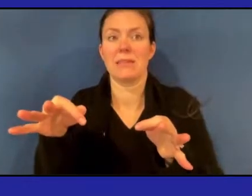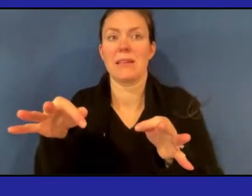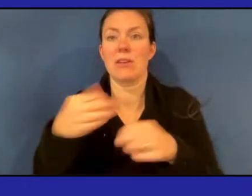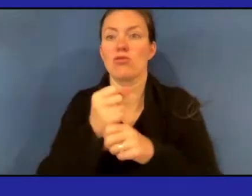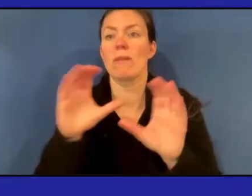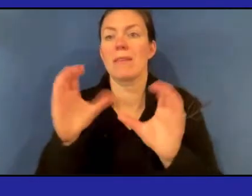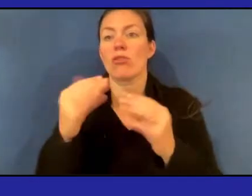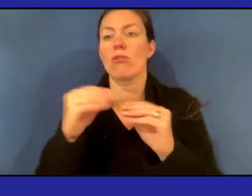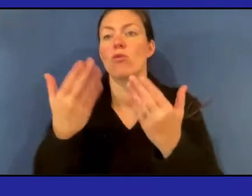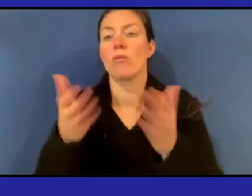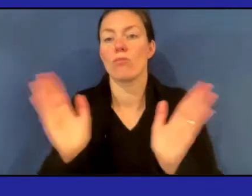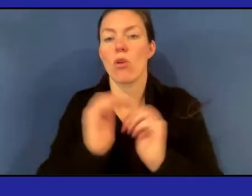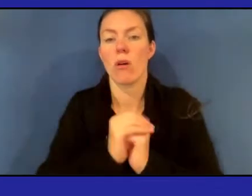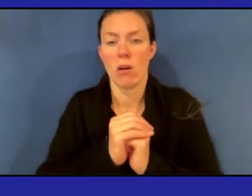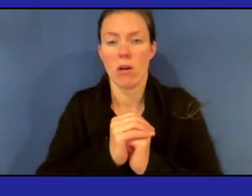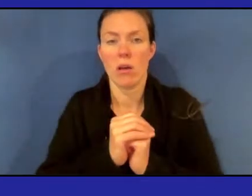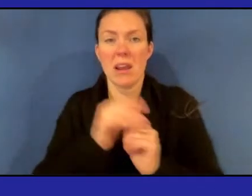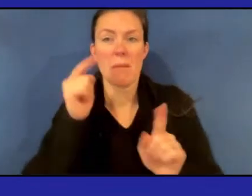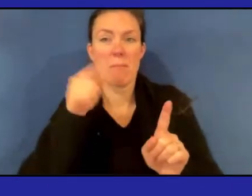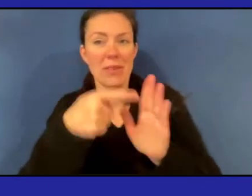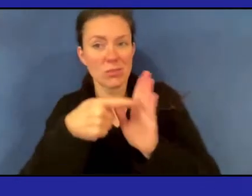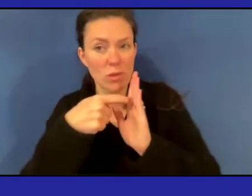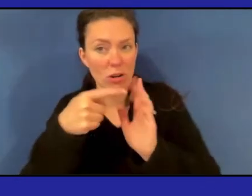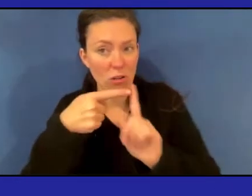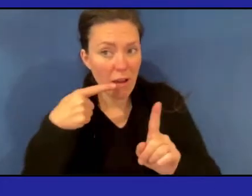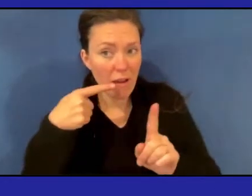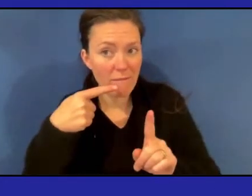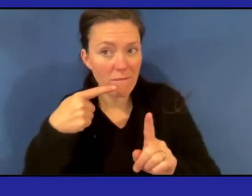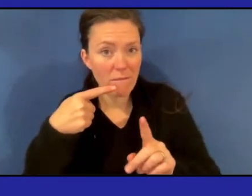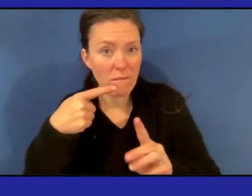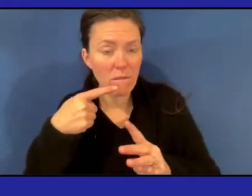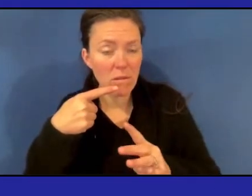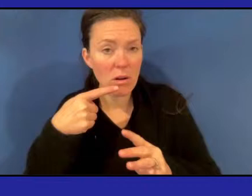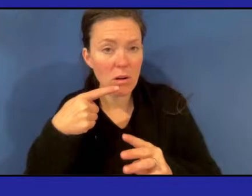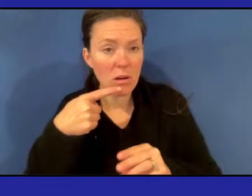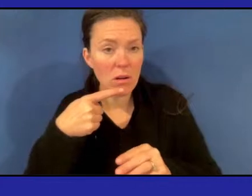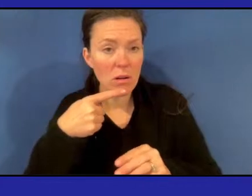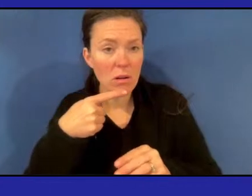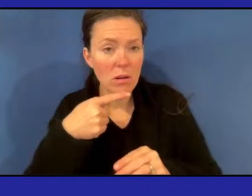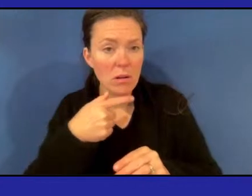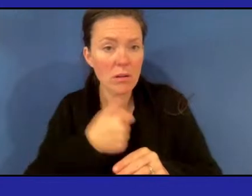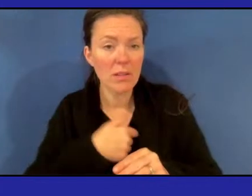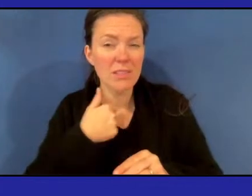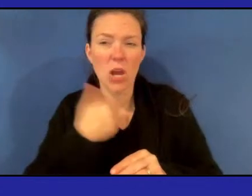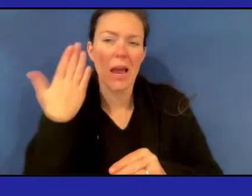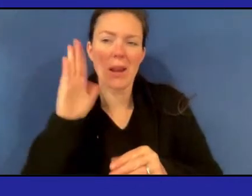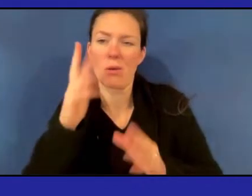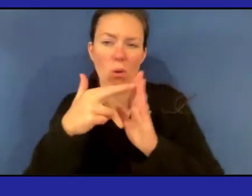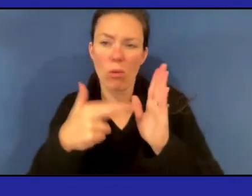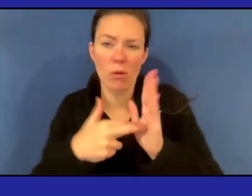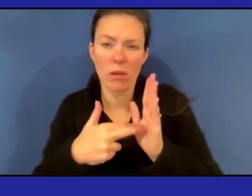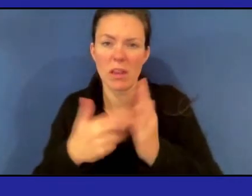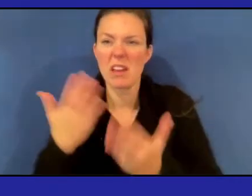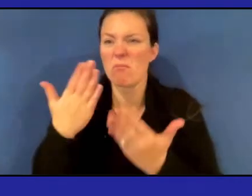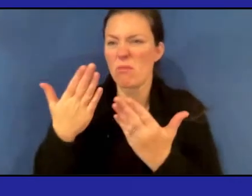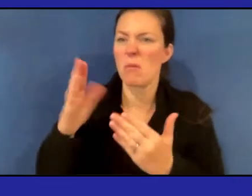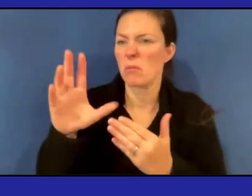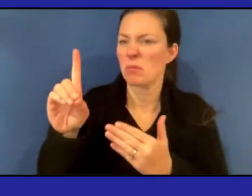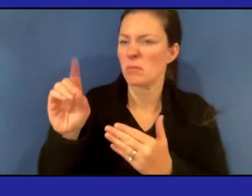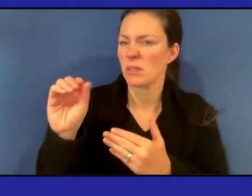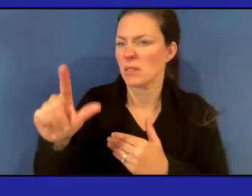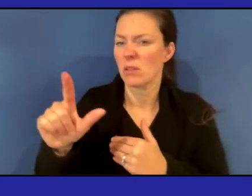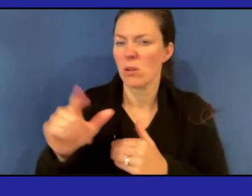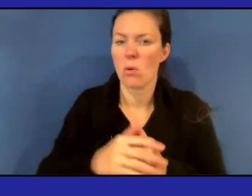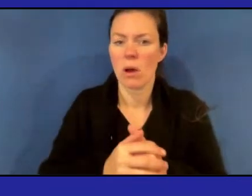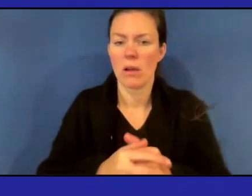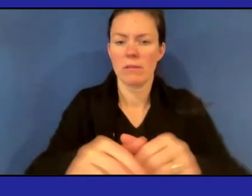categories. But they're required from, like, is it CMS? I'm sorry, I don't know the regulatory. It's probably Department of Labor.